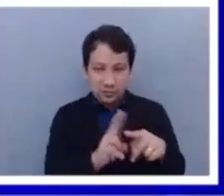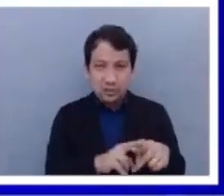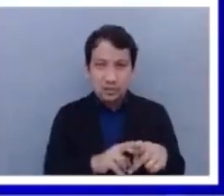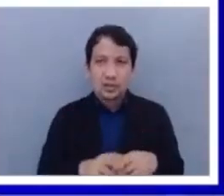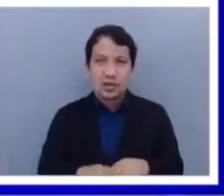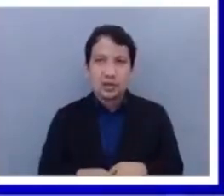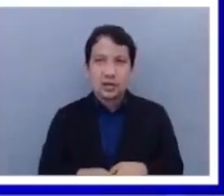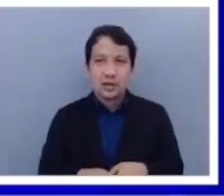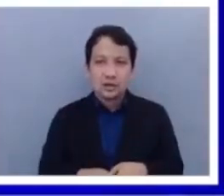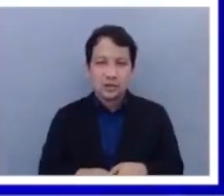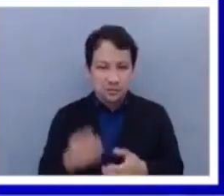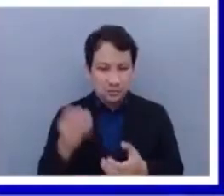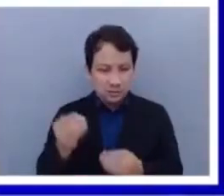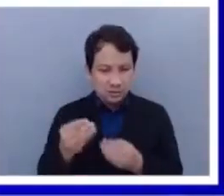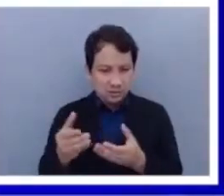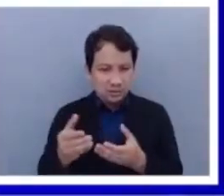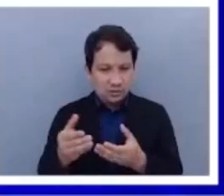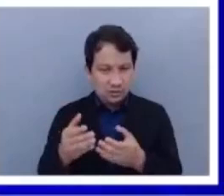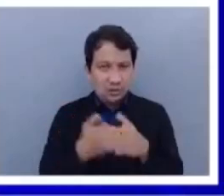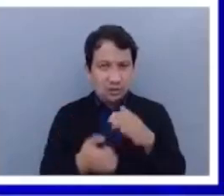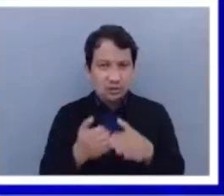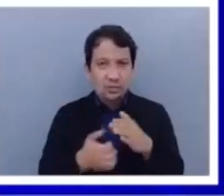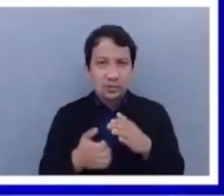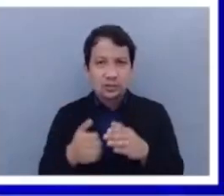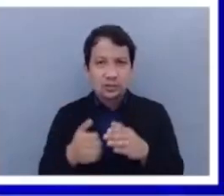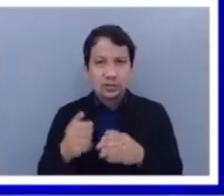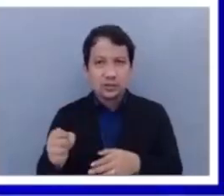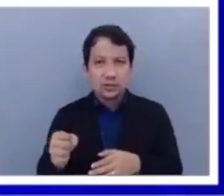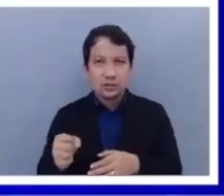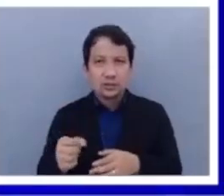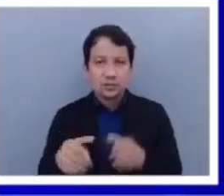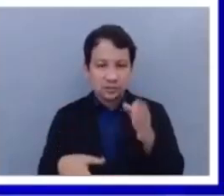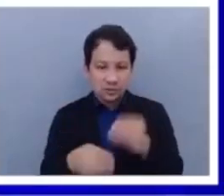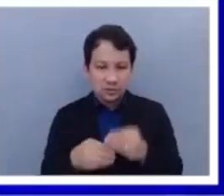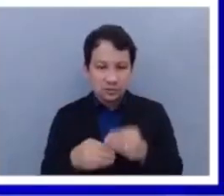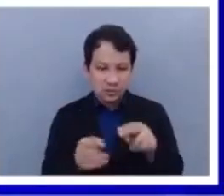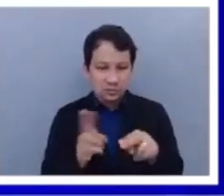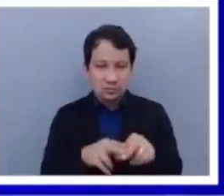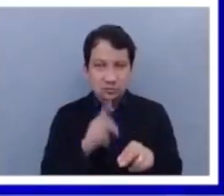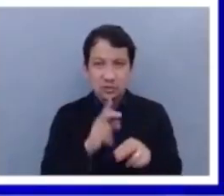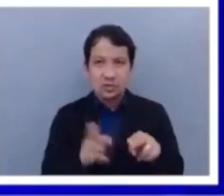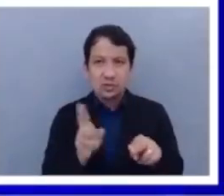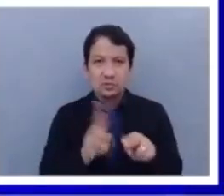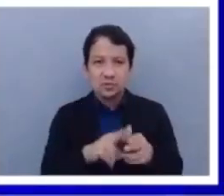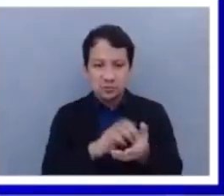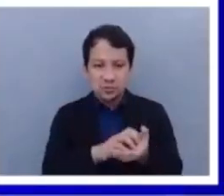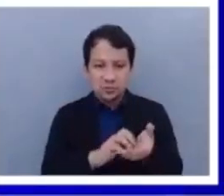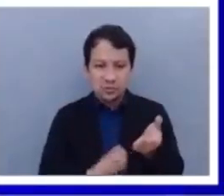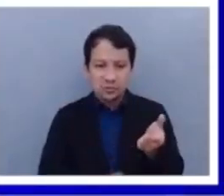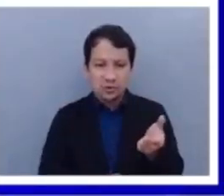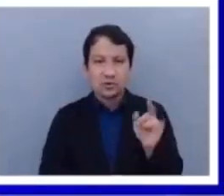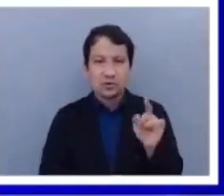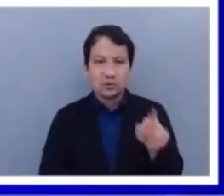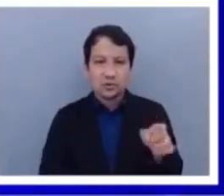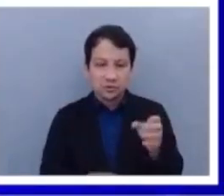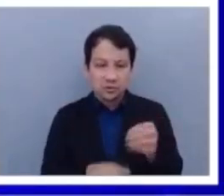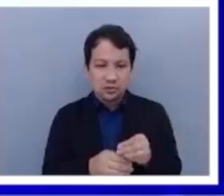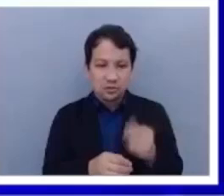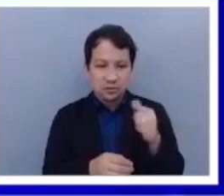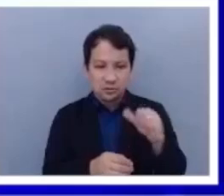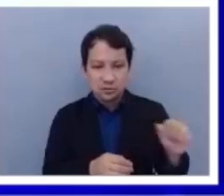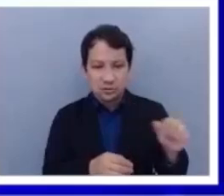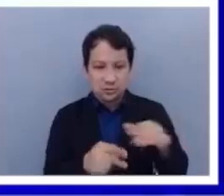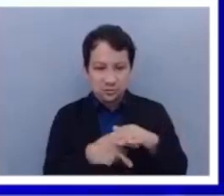primary, elementary, and then the secondary education. So, nagkaroon ng dagdag. Although may bawas naman dito sa preschool.